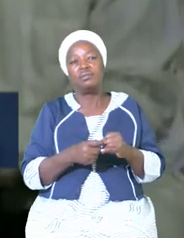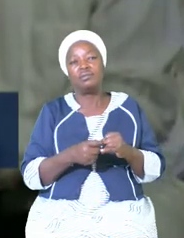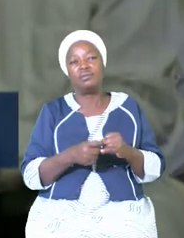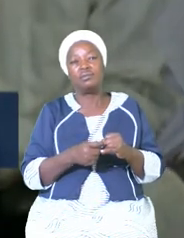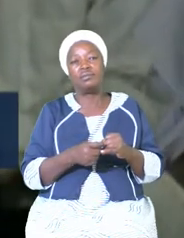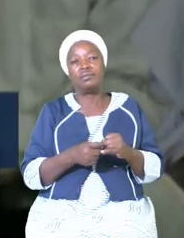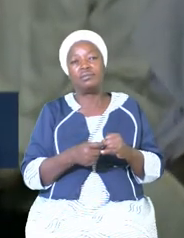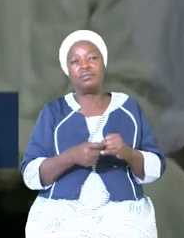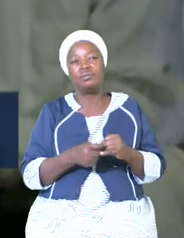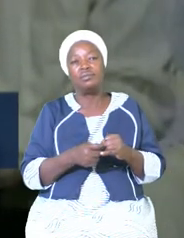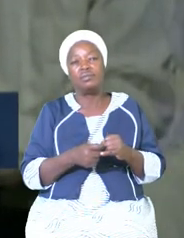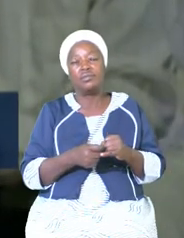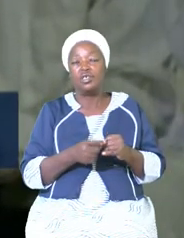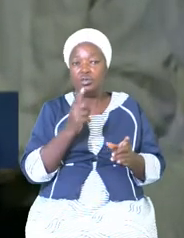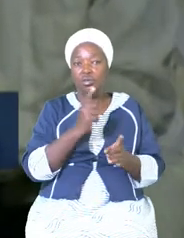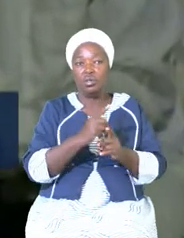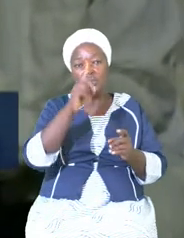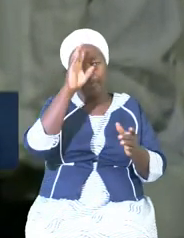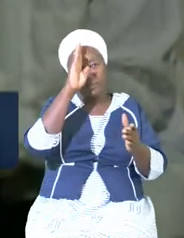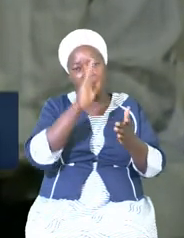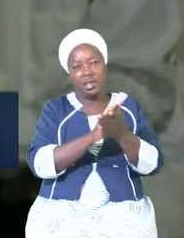how it will be.